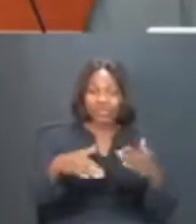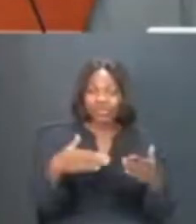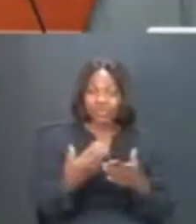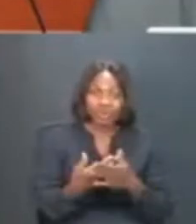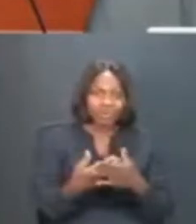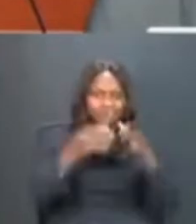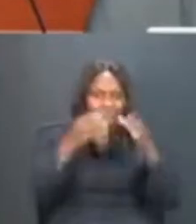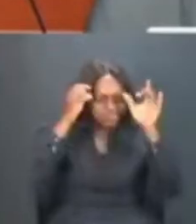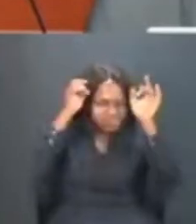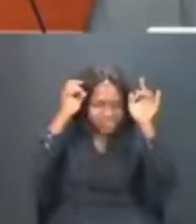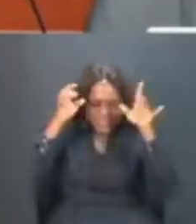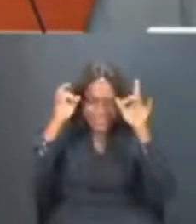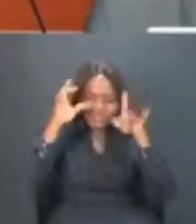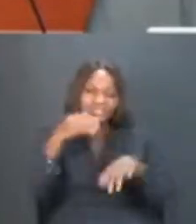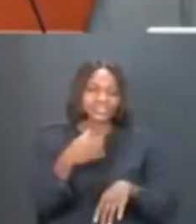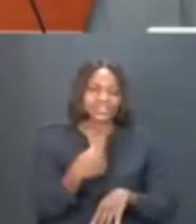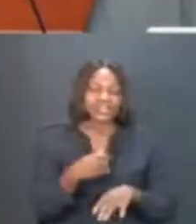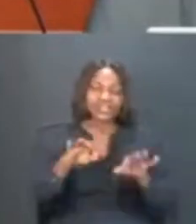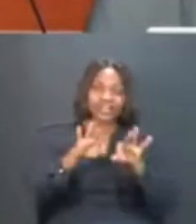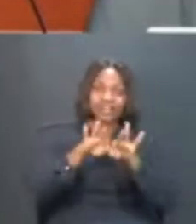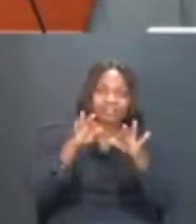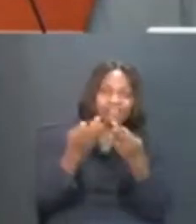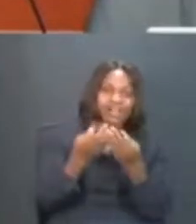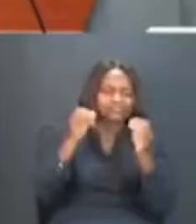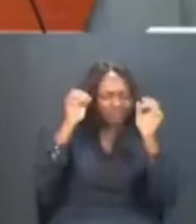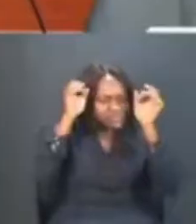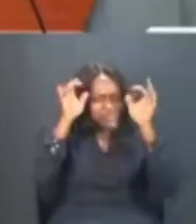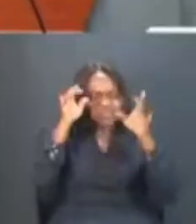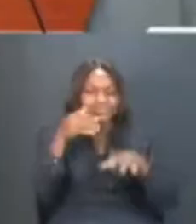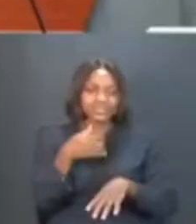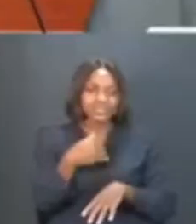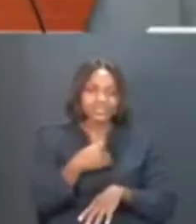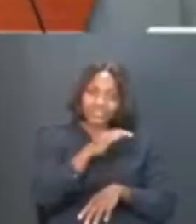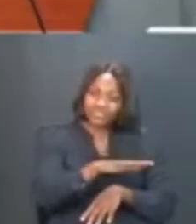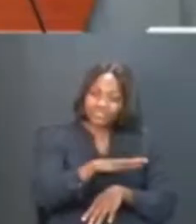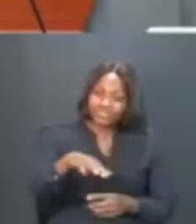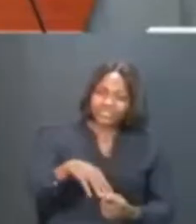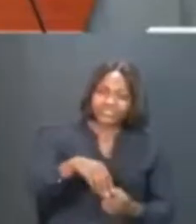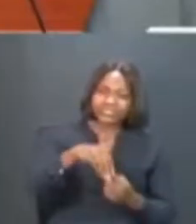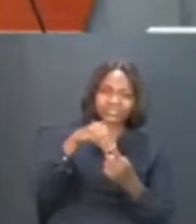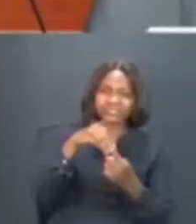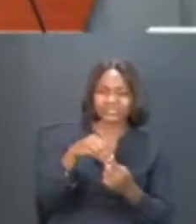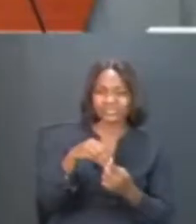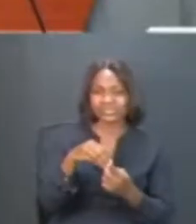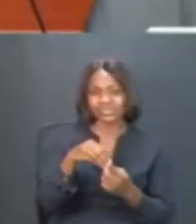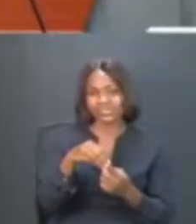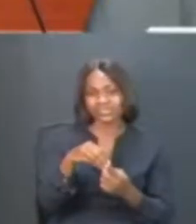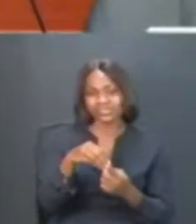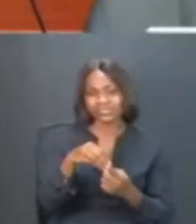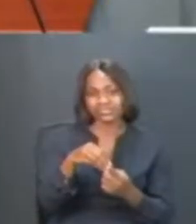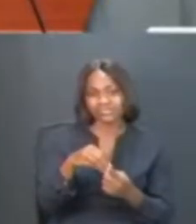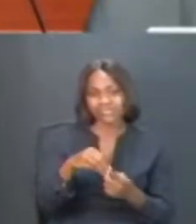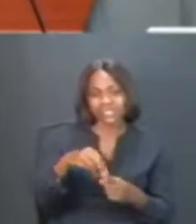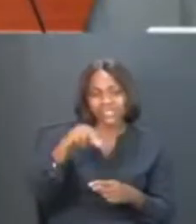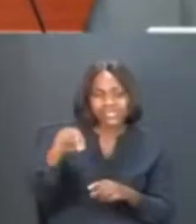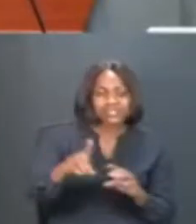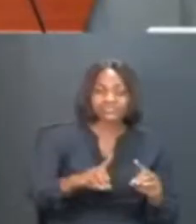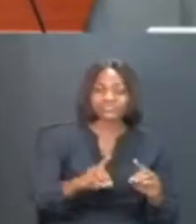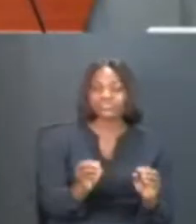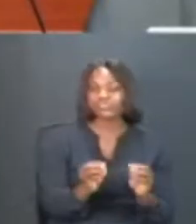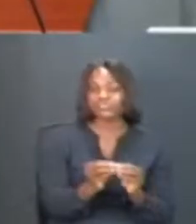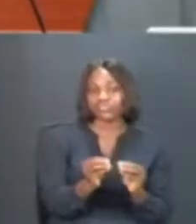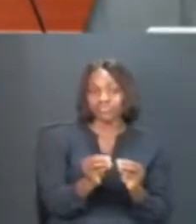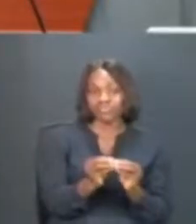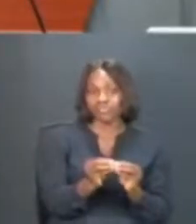risk. Our families are at risk. Our children especially. So let us do more with this.